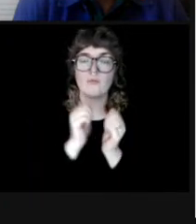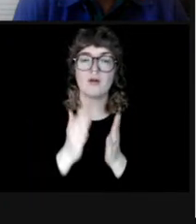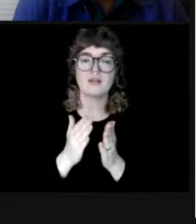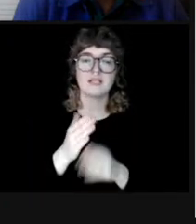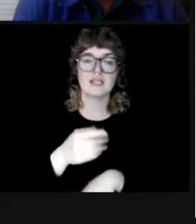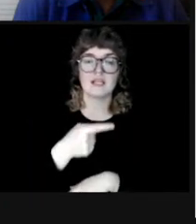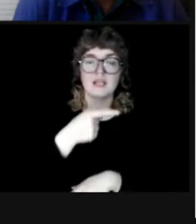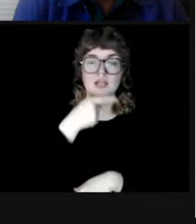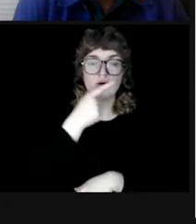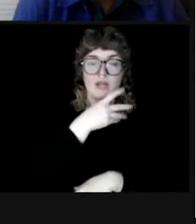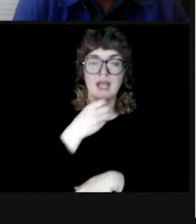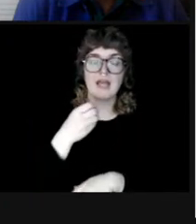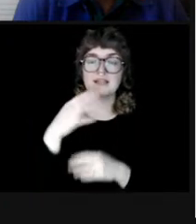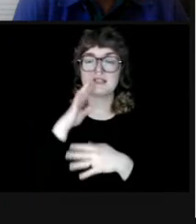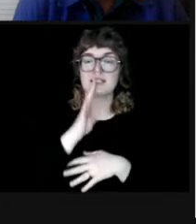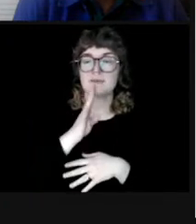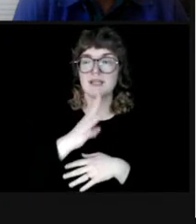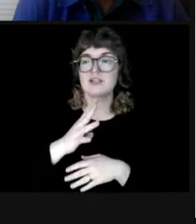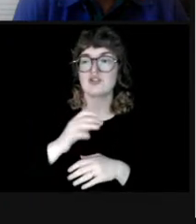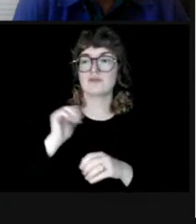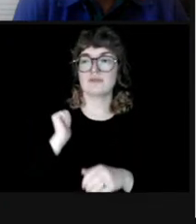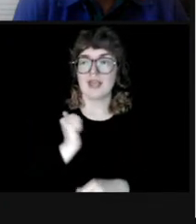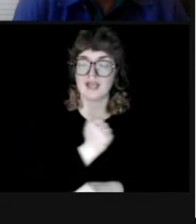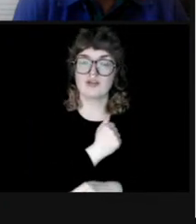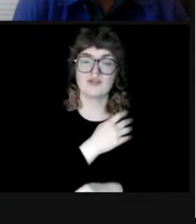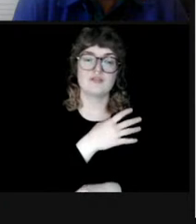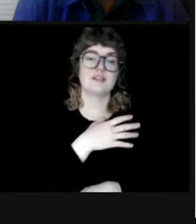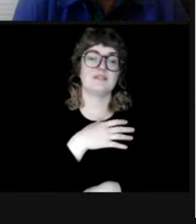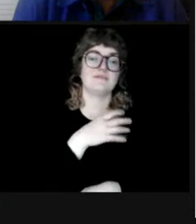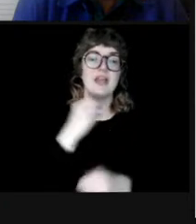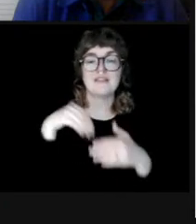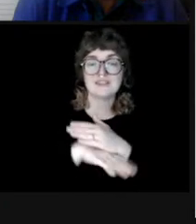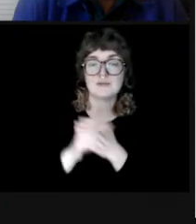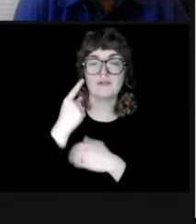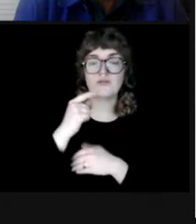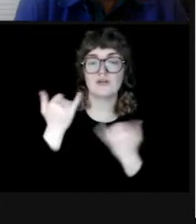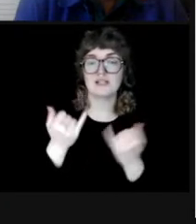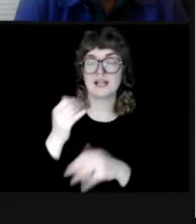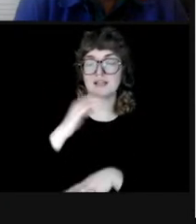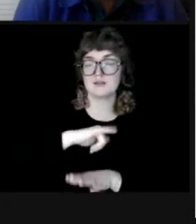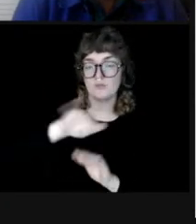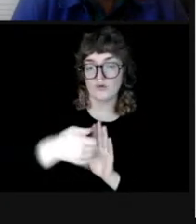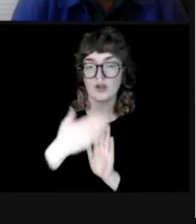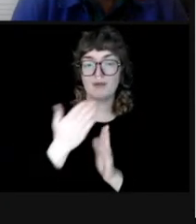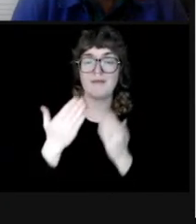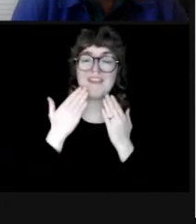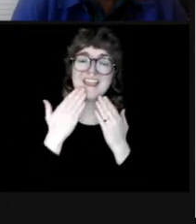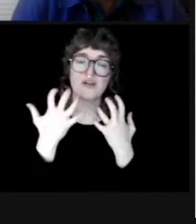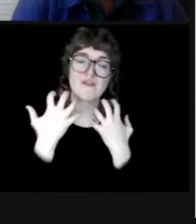Agency for providing accessibility for today's program. And thank you to our audience